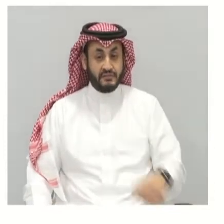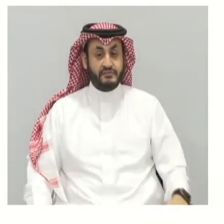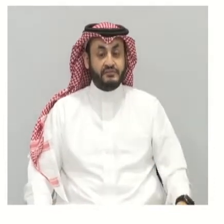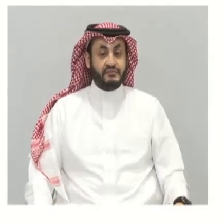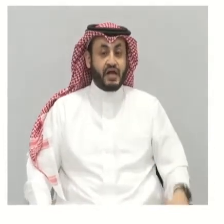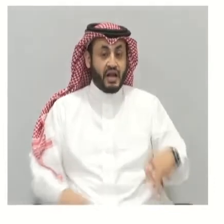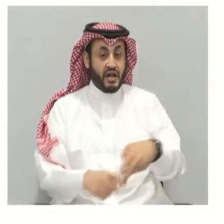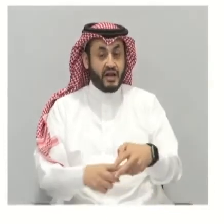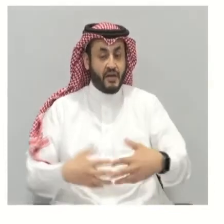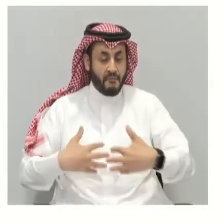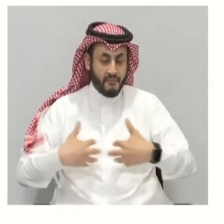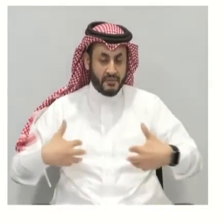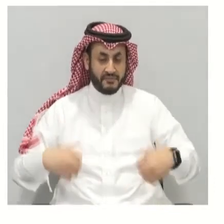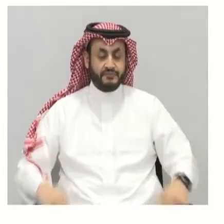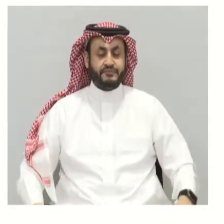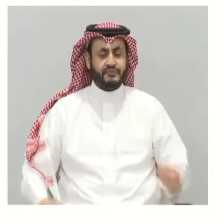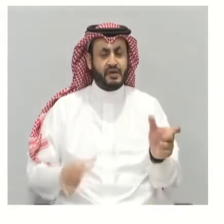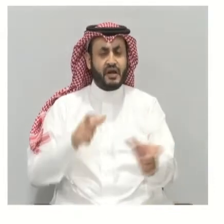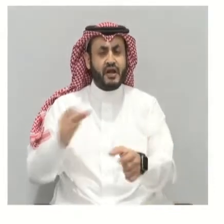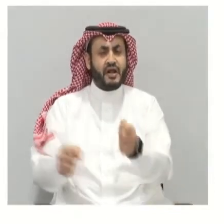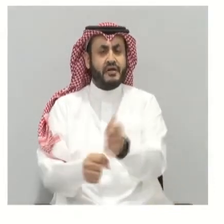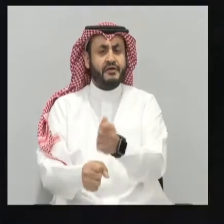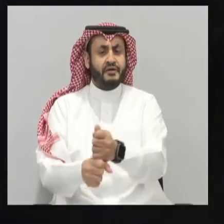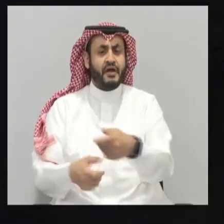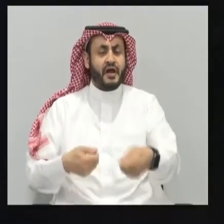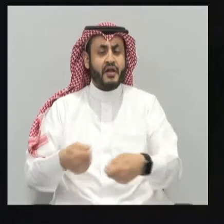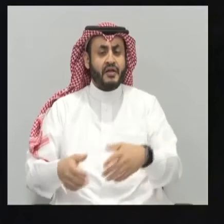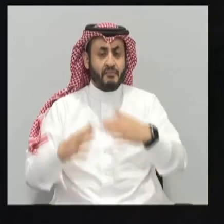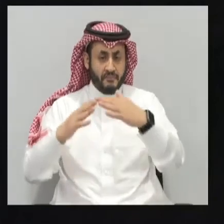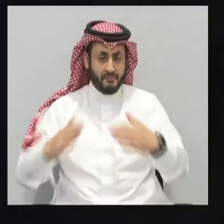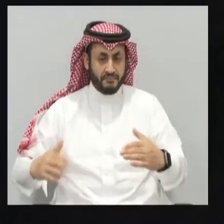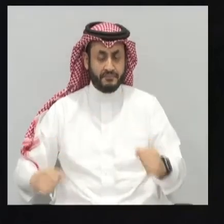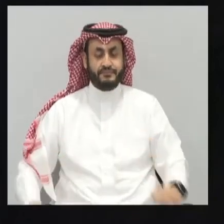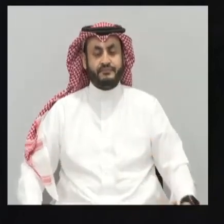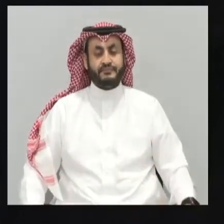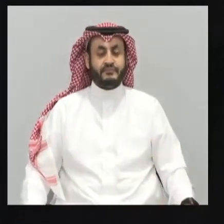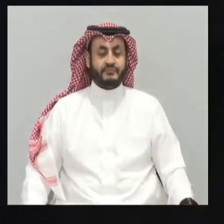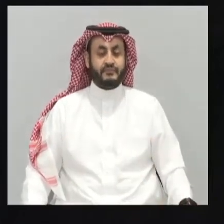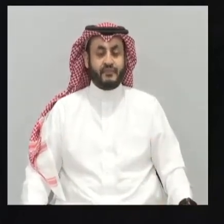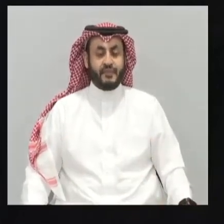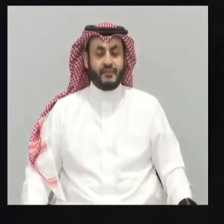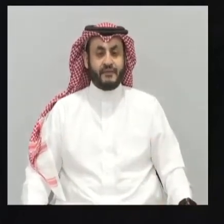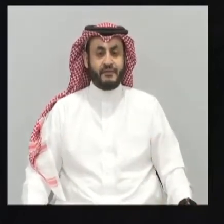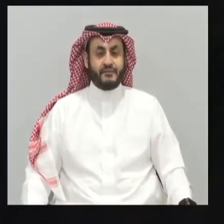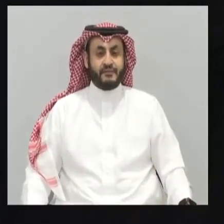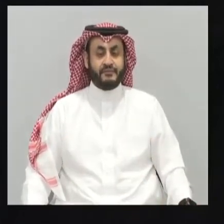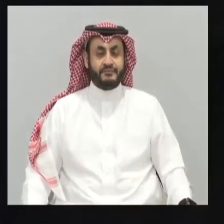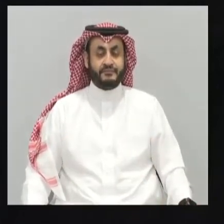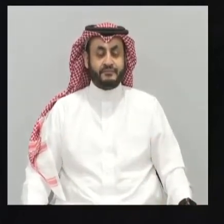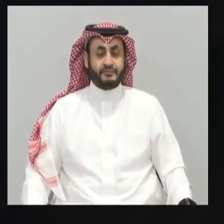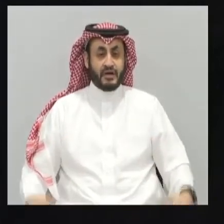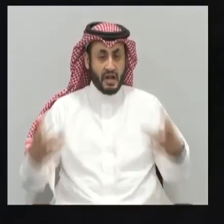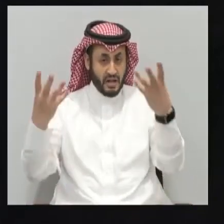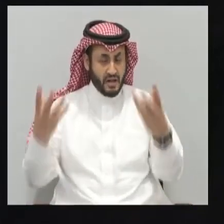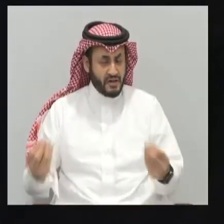are having fun. These are the things that people can do in the mall. From the text, so what are the people doing in the weekend? So these are